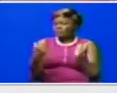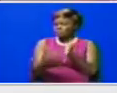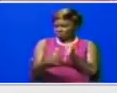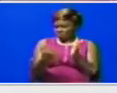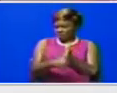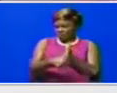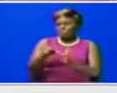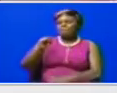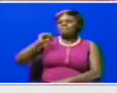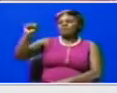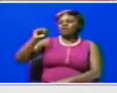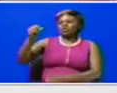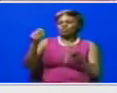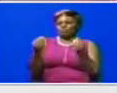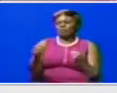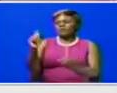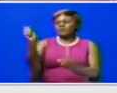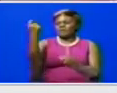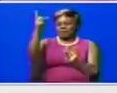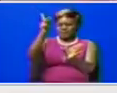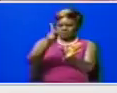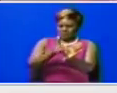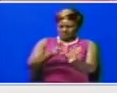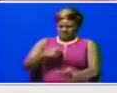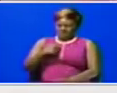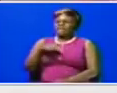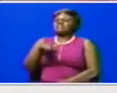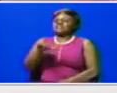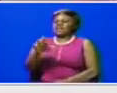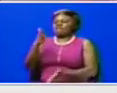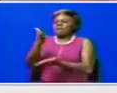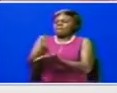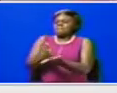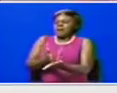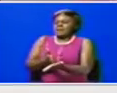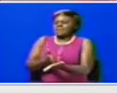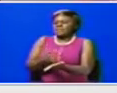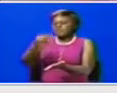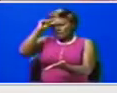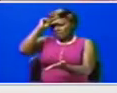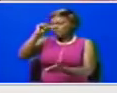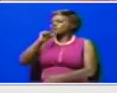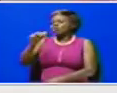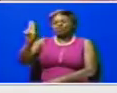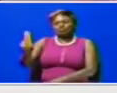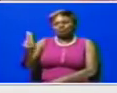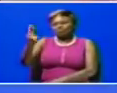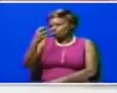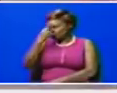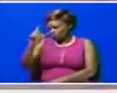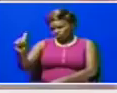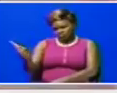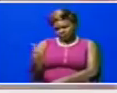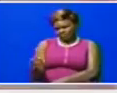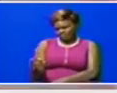solution. It requires Kenyans participating, a feeling that they are part of this government. It's not about Uhuru and Ruto and